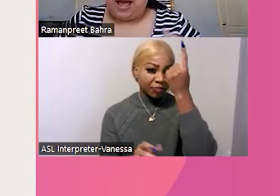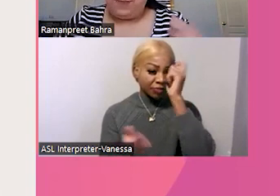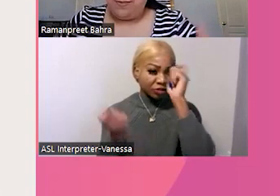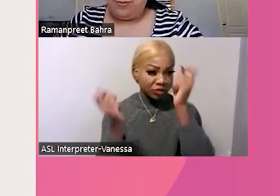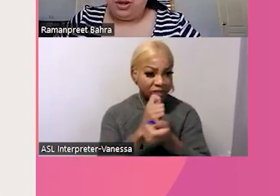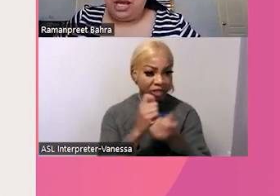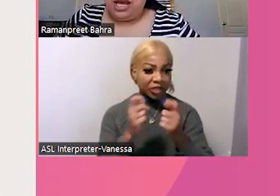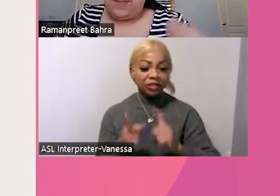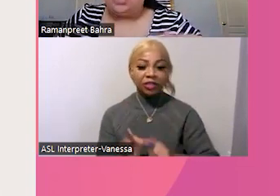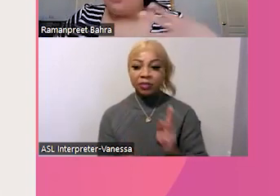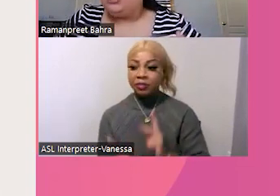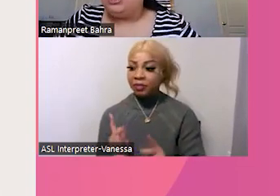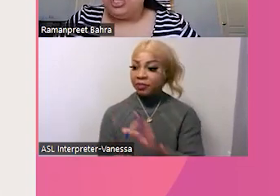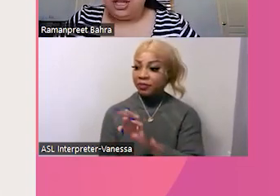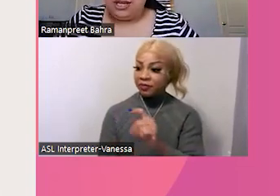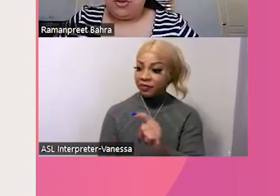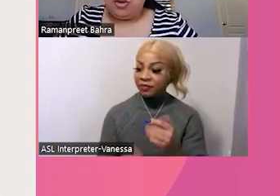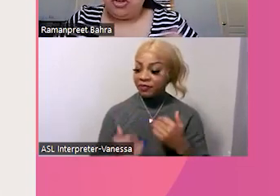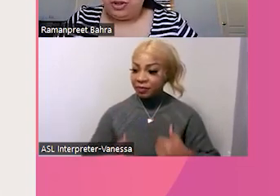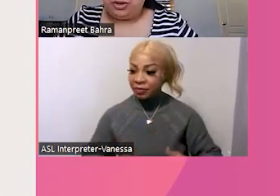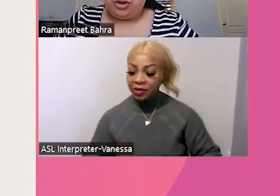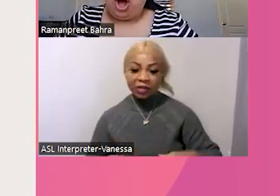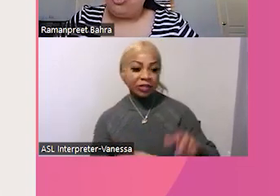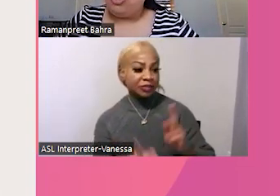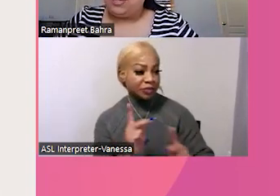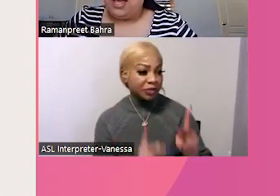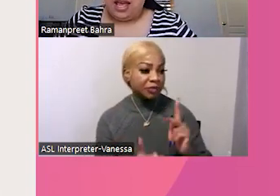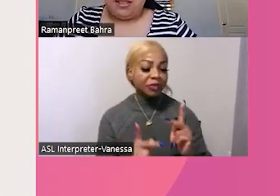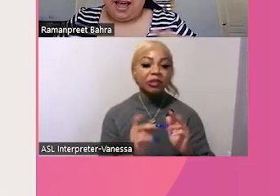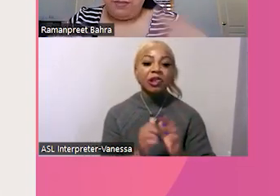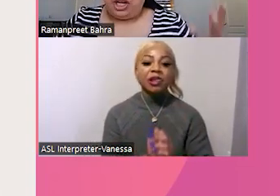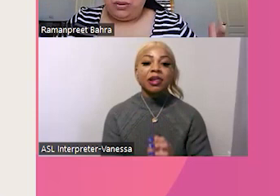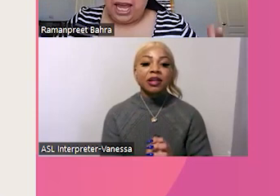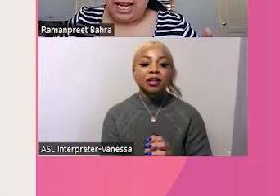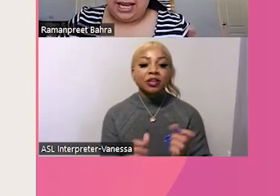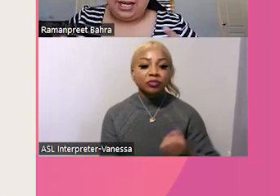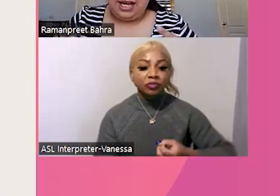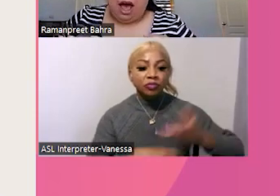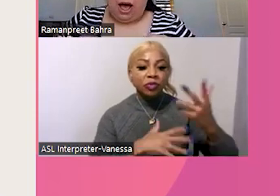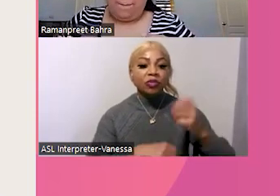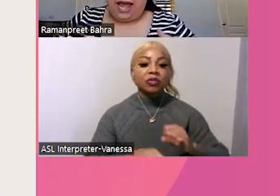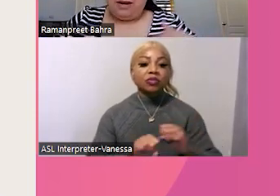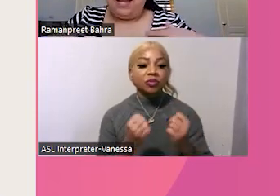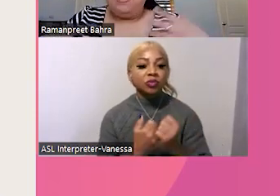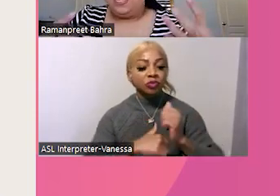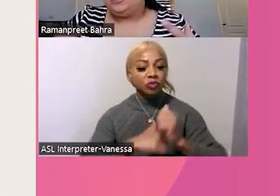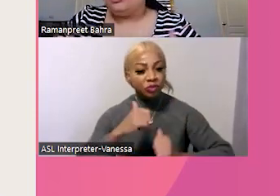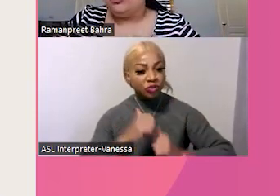and fat people by challenging these sociopolitical constructs that have been created